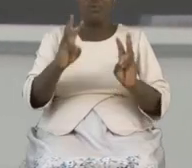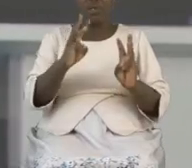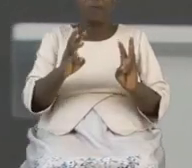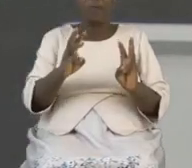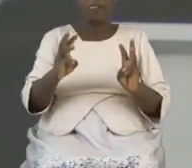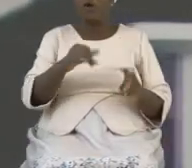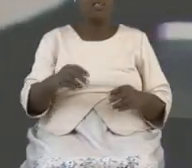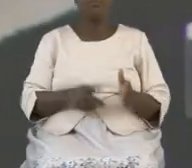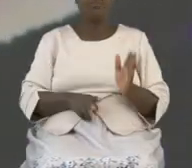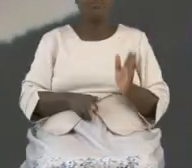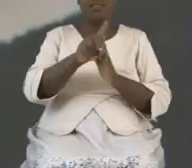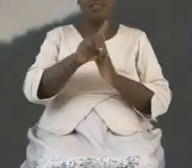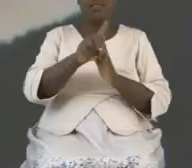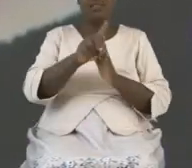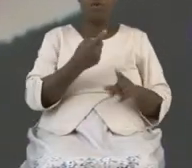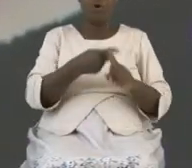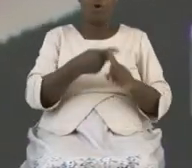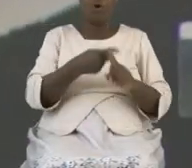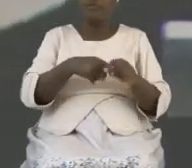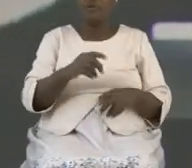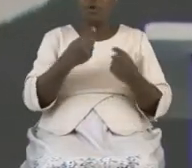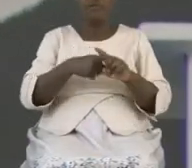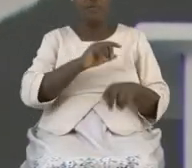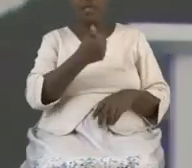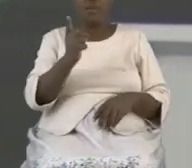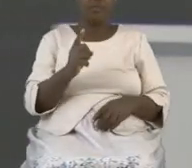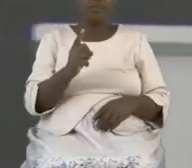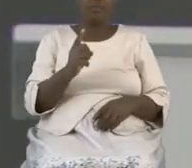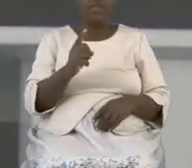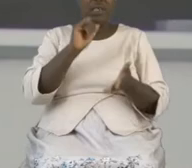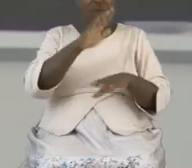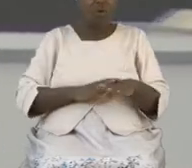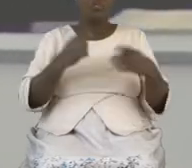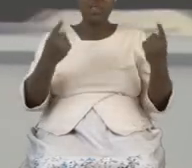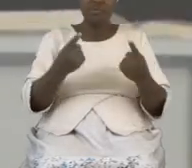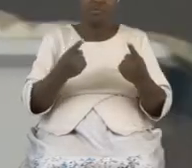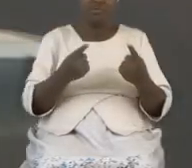common sin, the habitual sin,